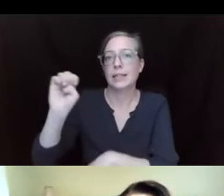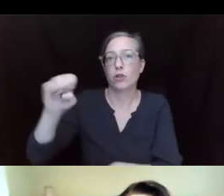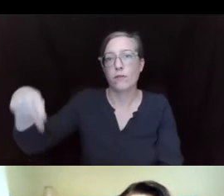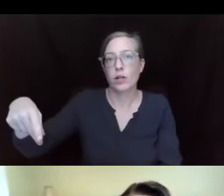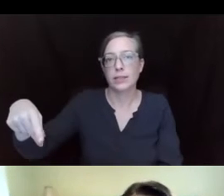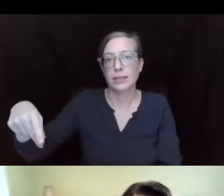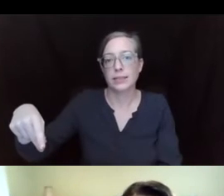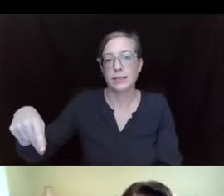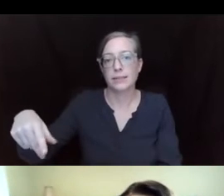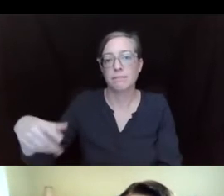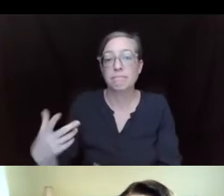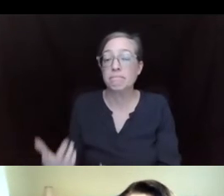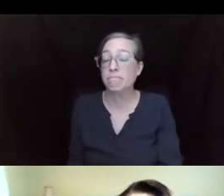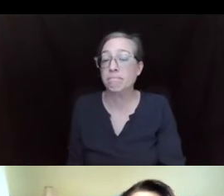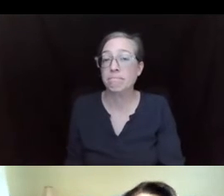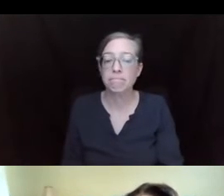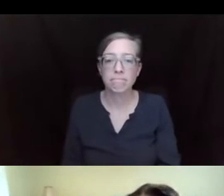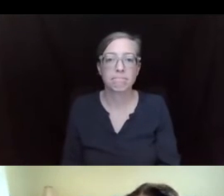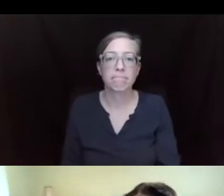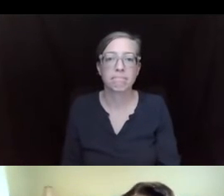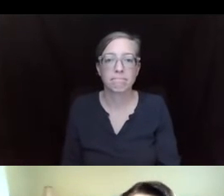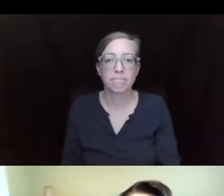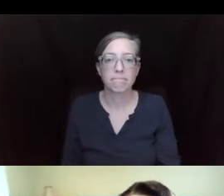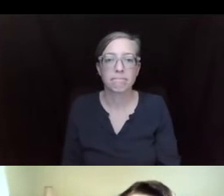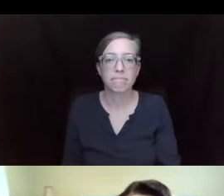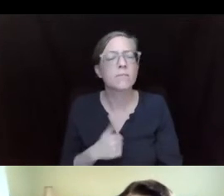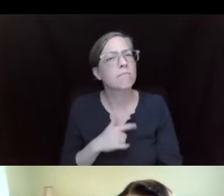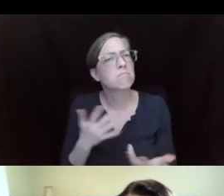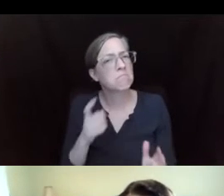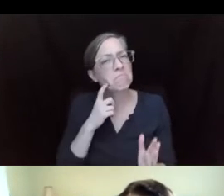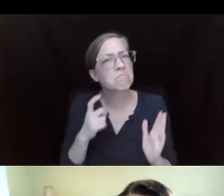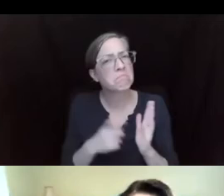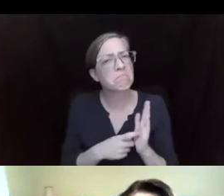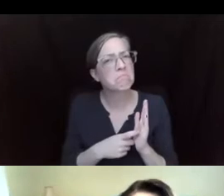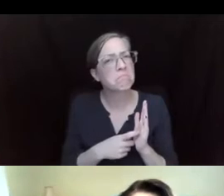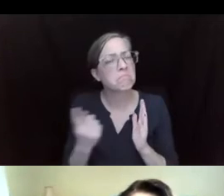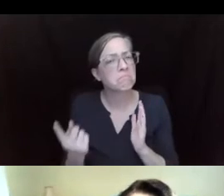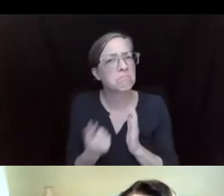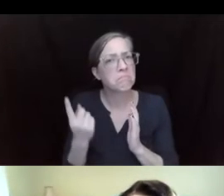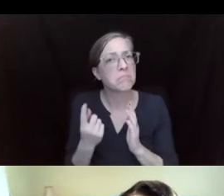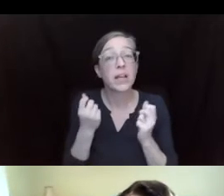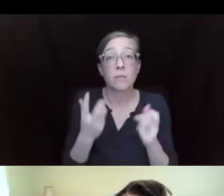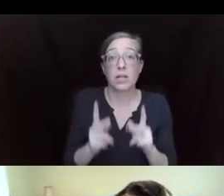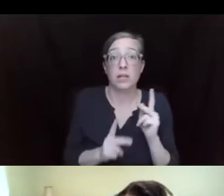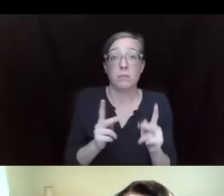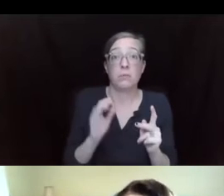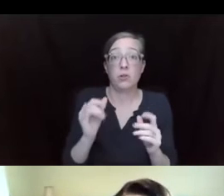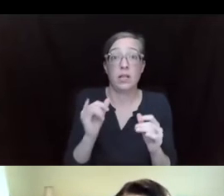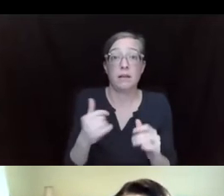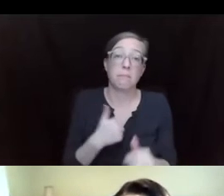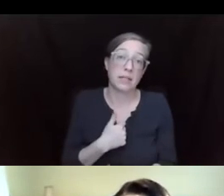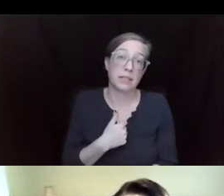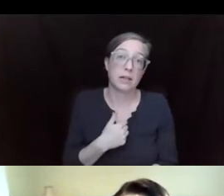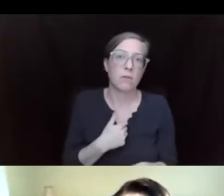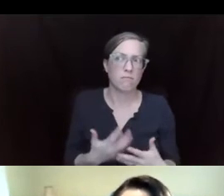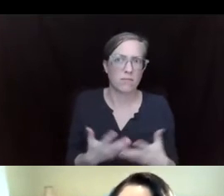electrophoresis was the dominant effect. And we noticed something. Many people like myself, half of my research is mathematical modeling.